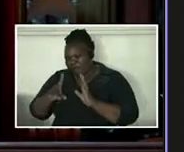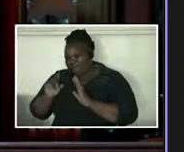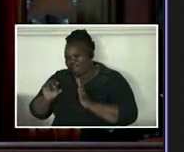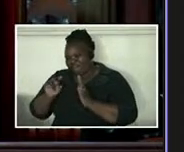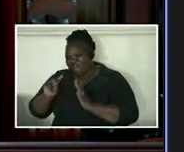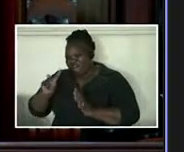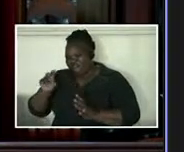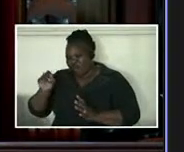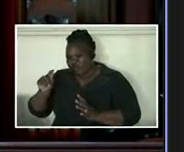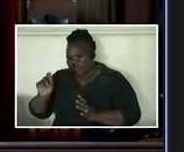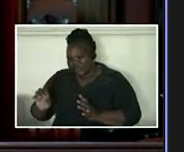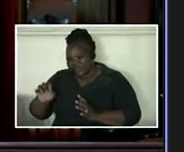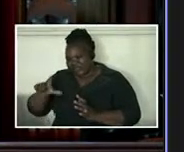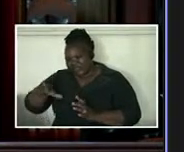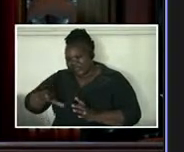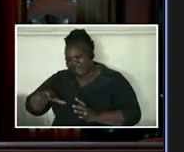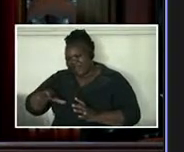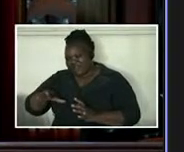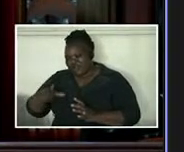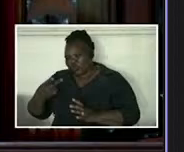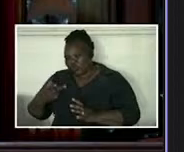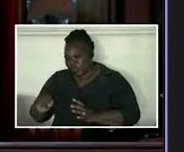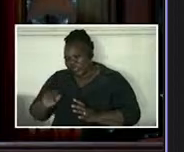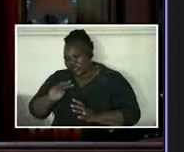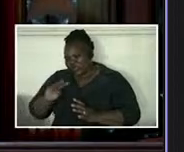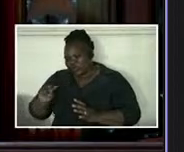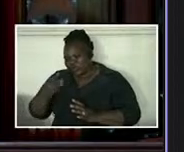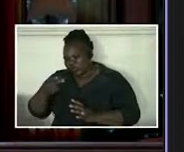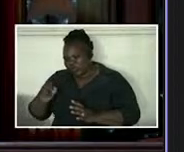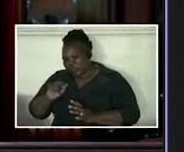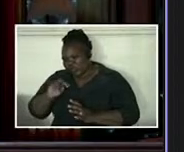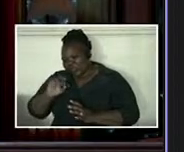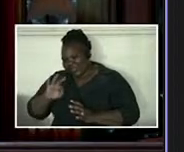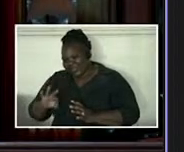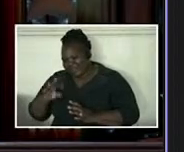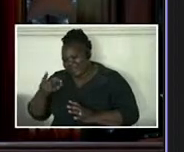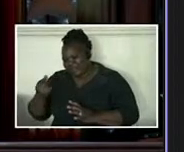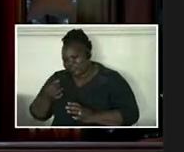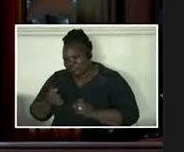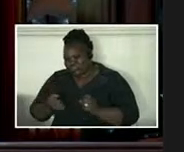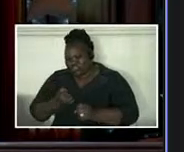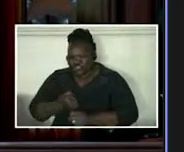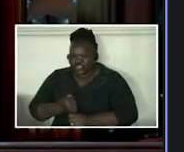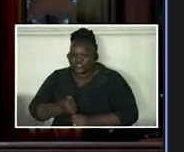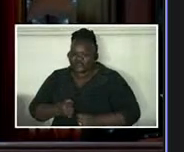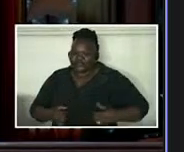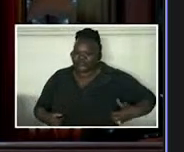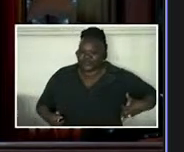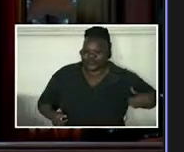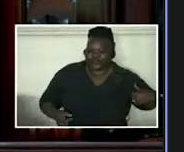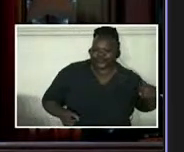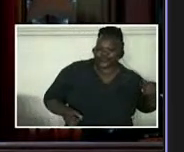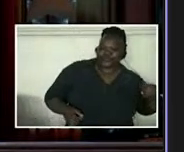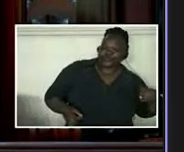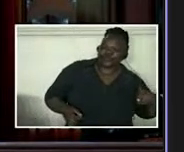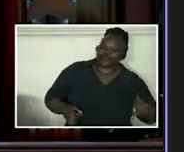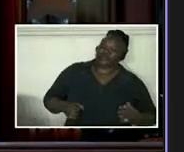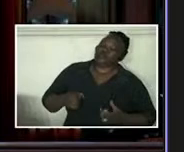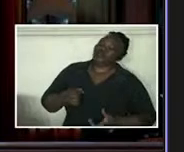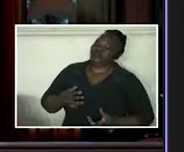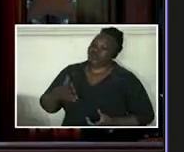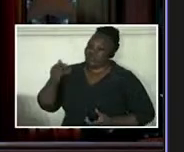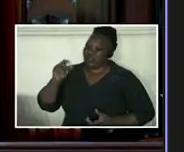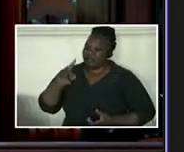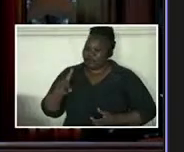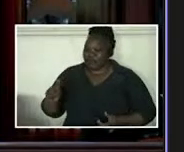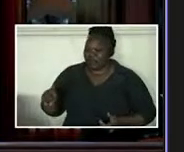2022-23 financial year committee met with the department to deliberate on the 2023 app and